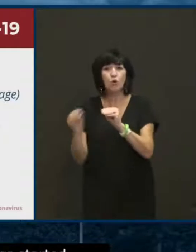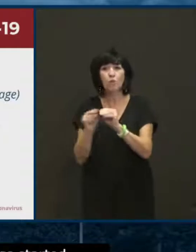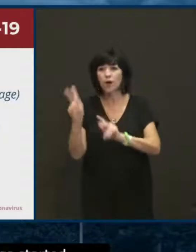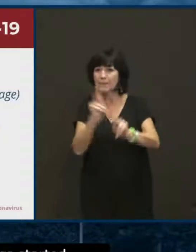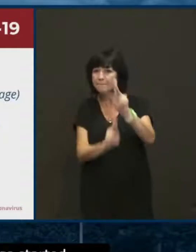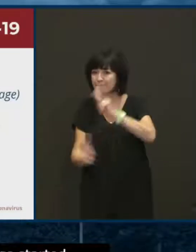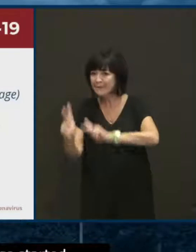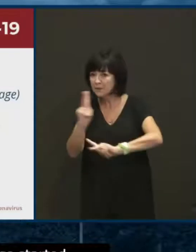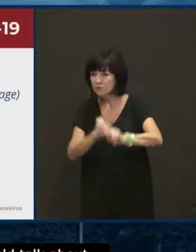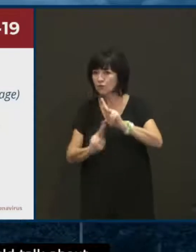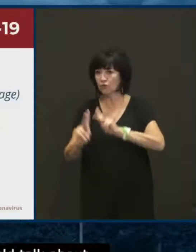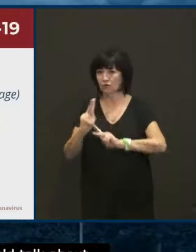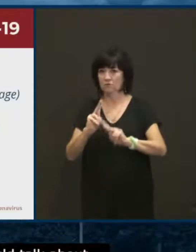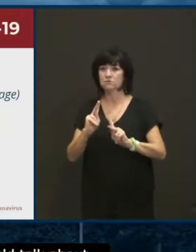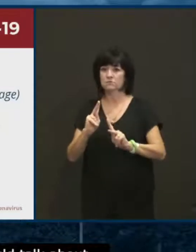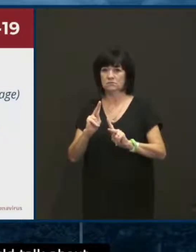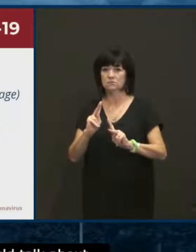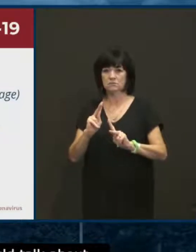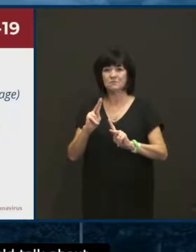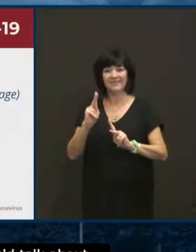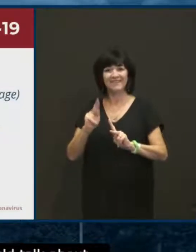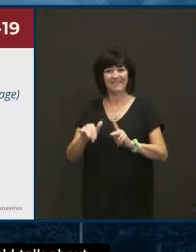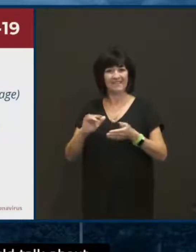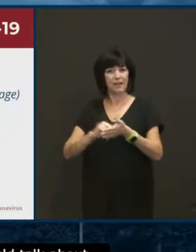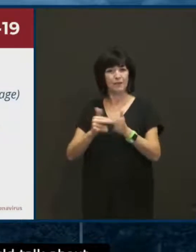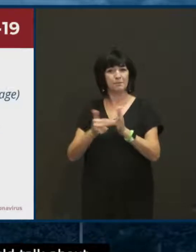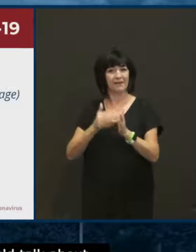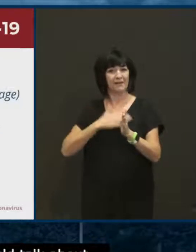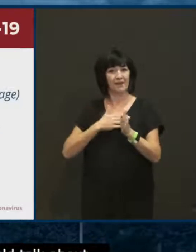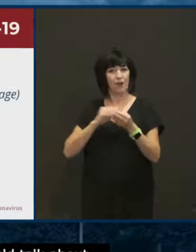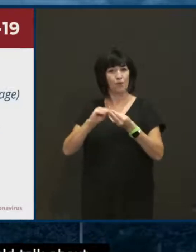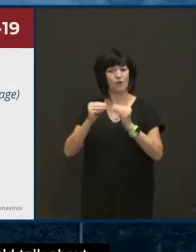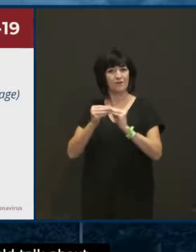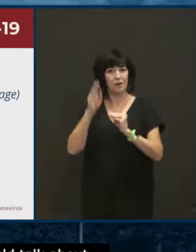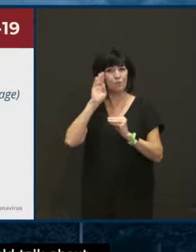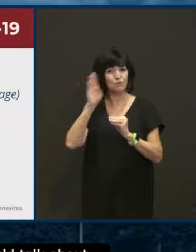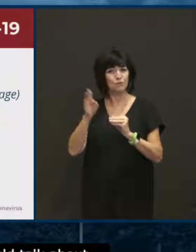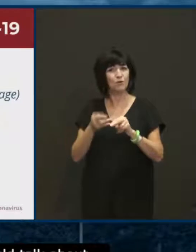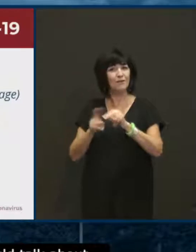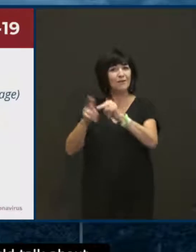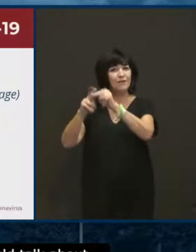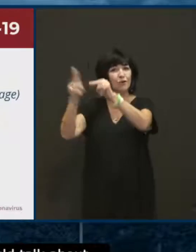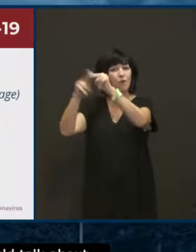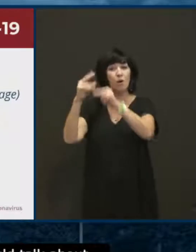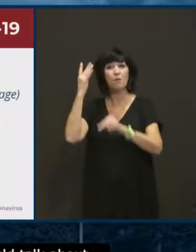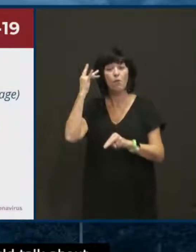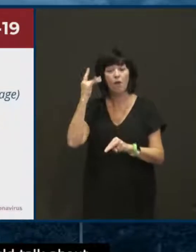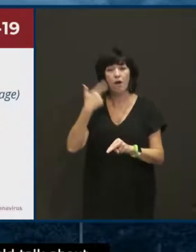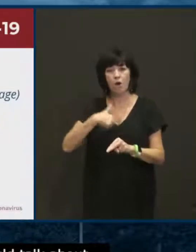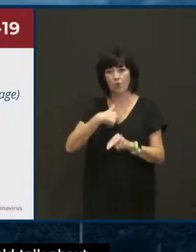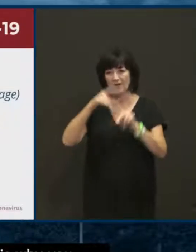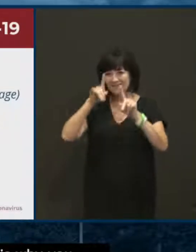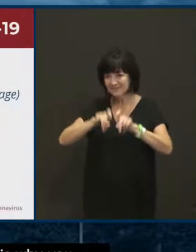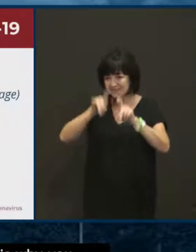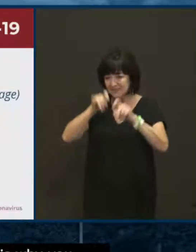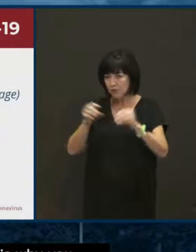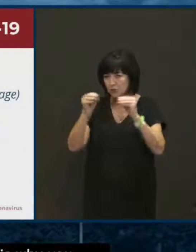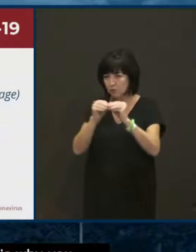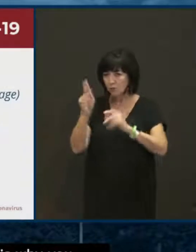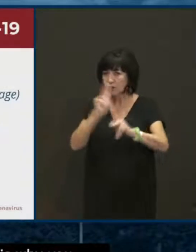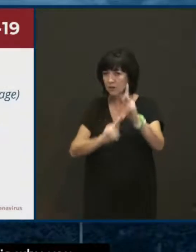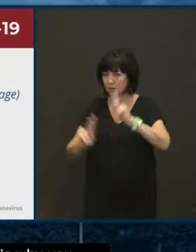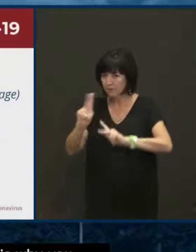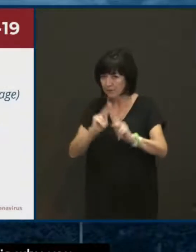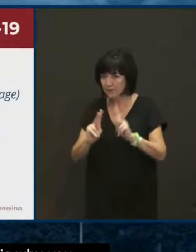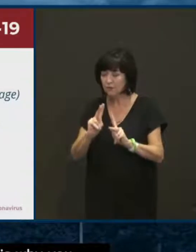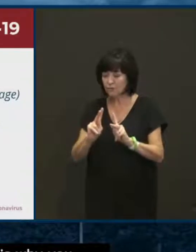new cases per day number up, and that's why you have to look at both the new cases per day and the percent positive,